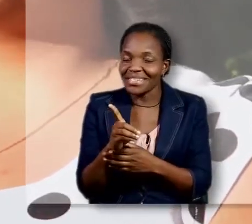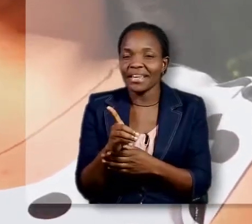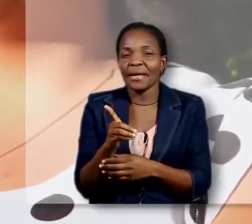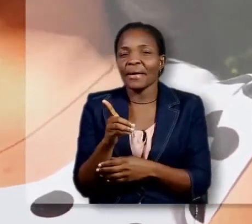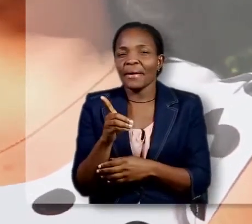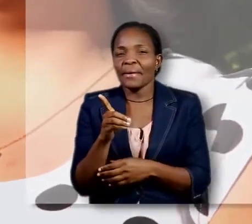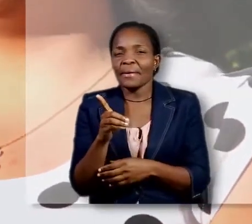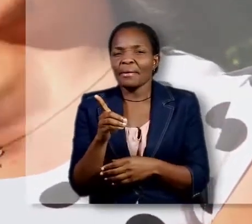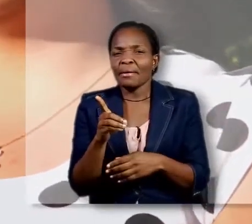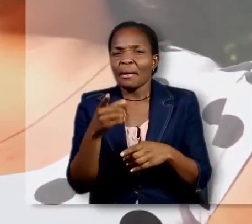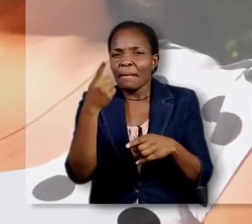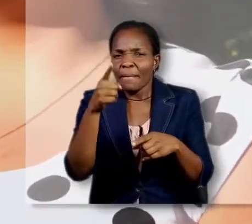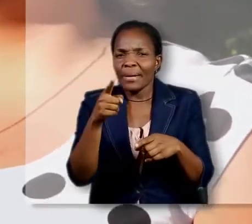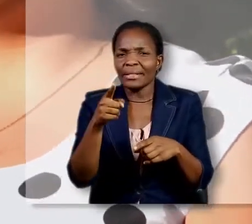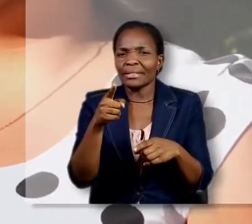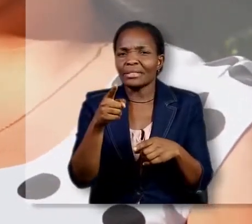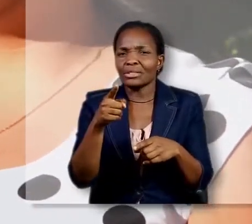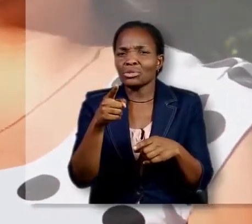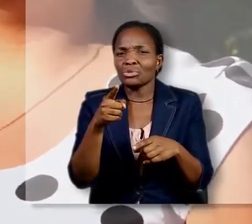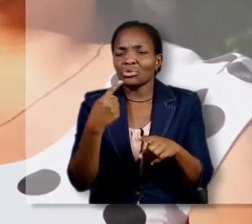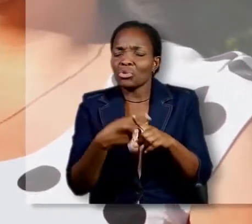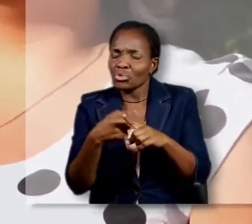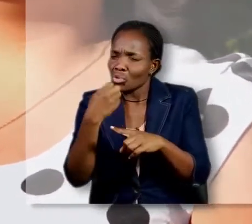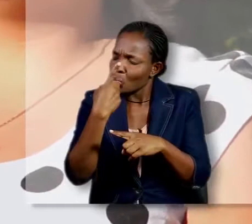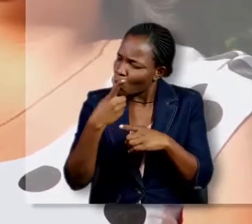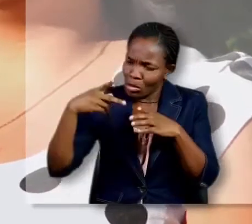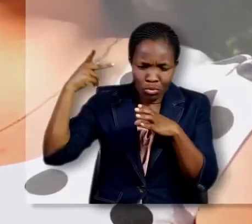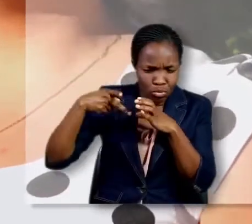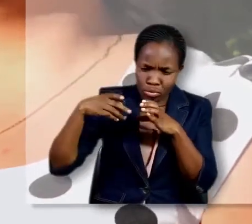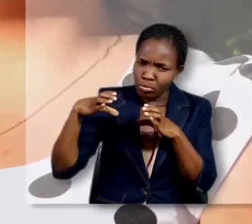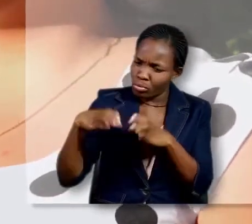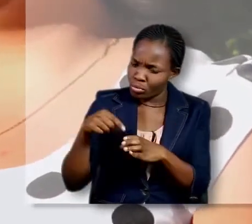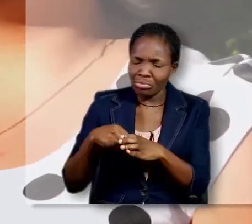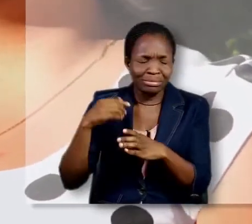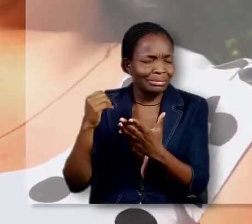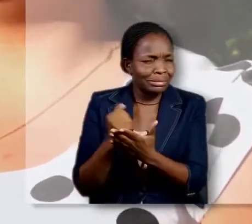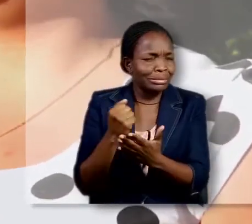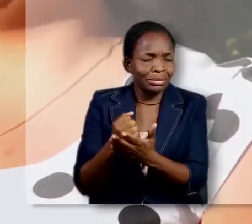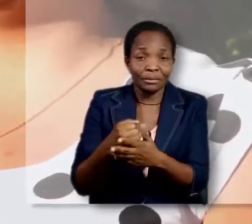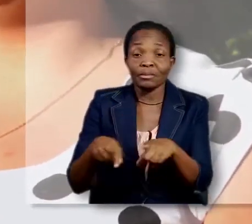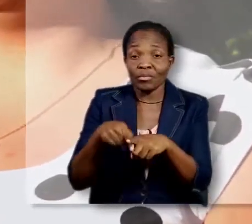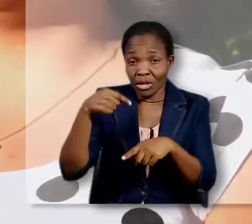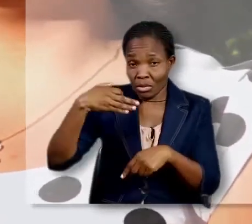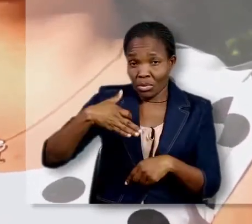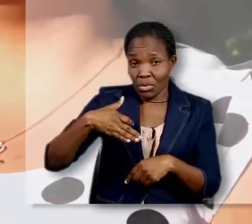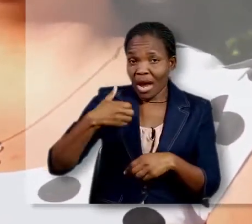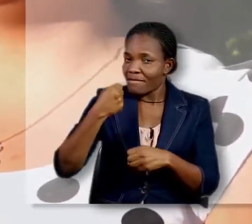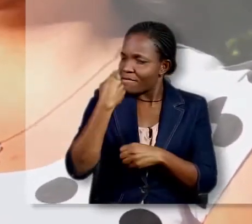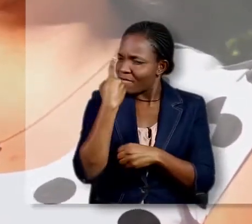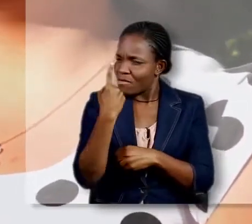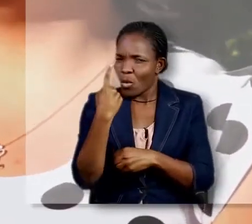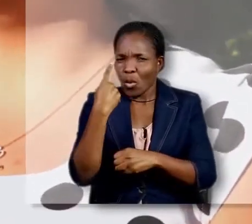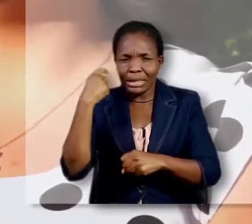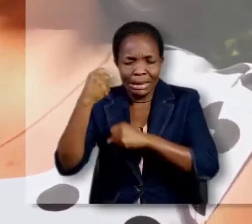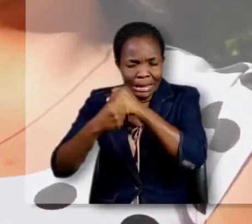it's like it's always the one party winning. It's like Namibia, for instance. We have one ruling party for